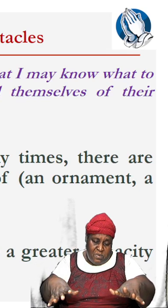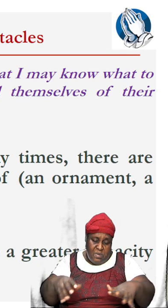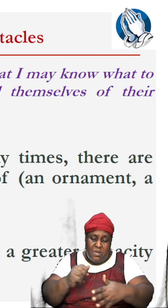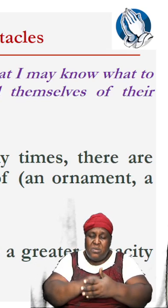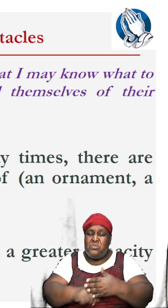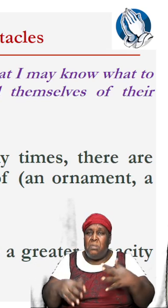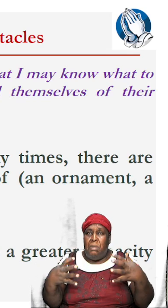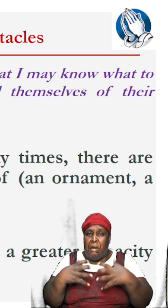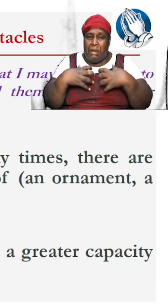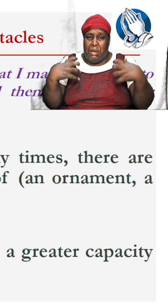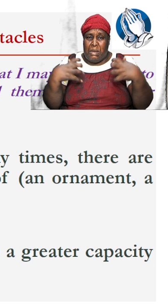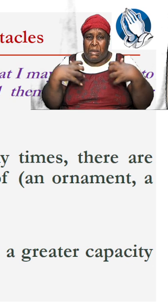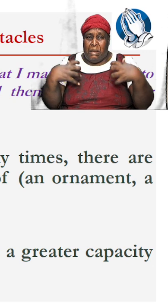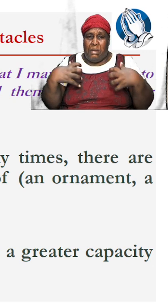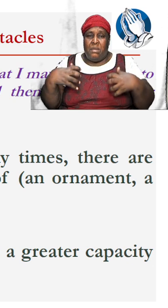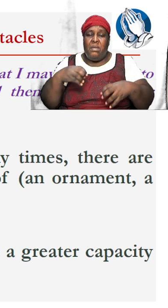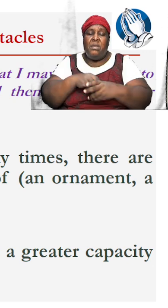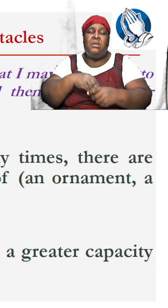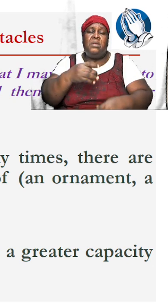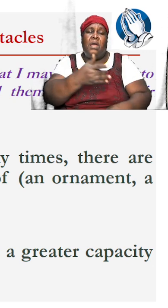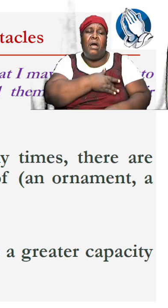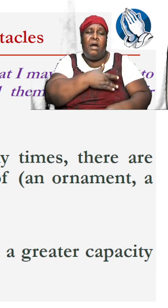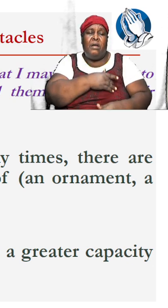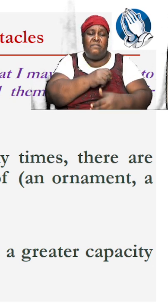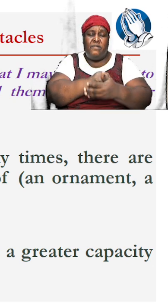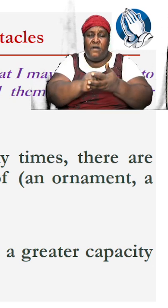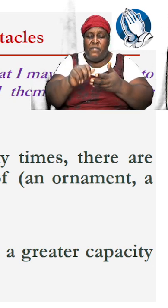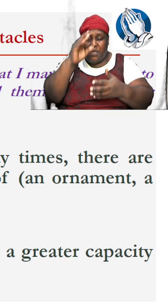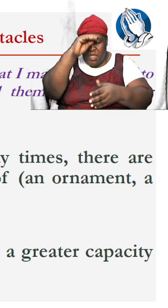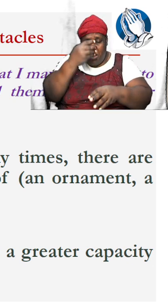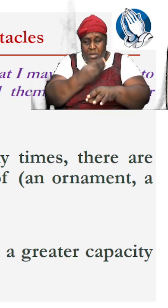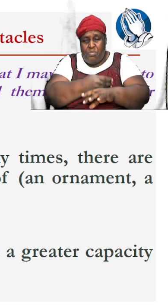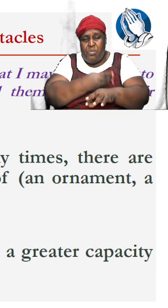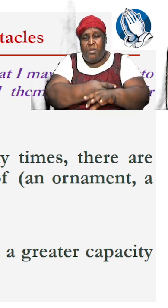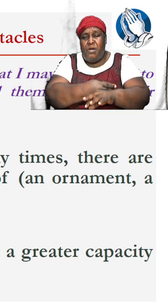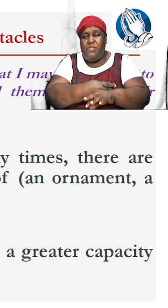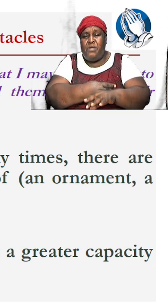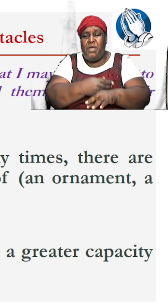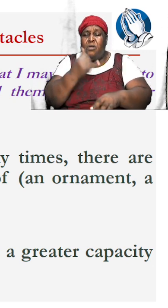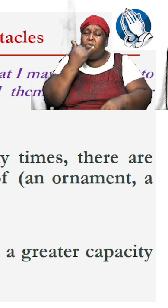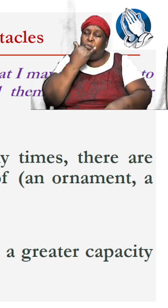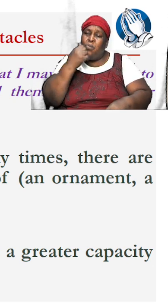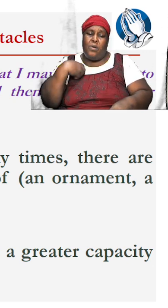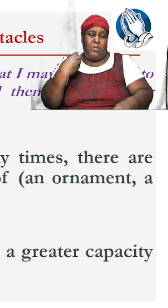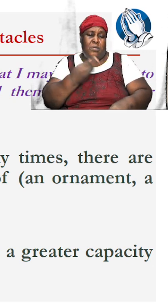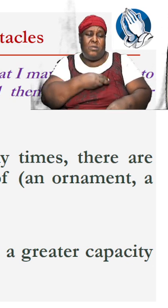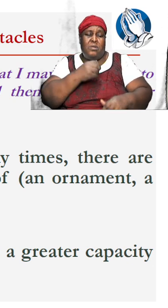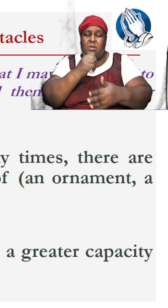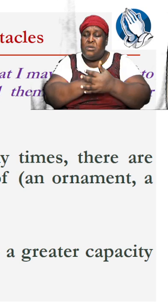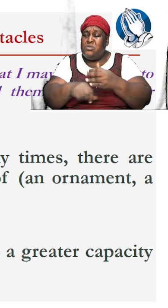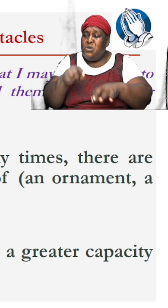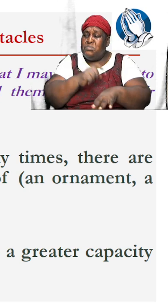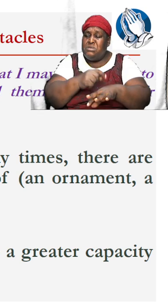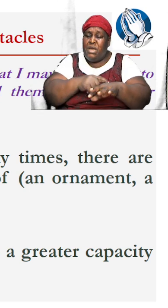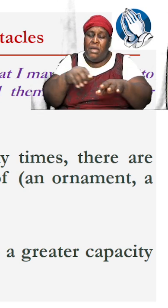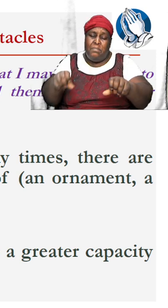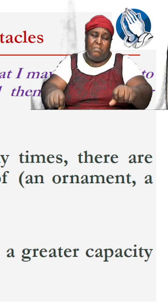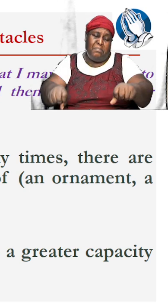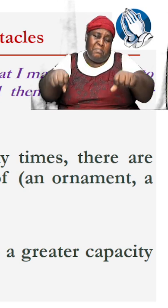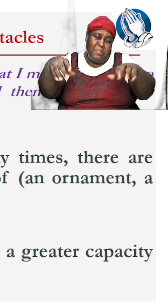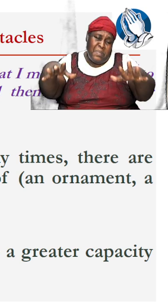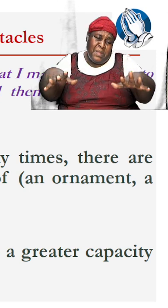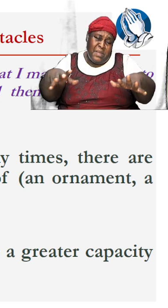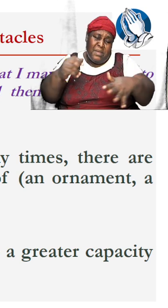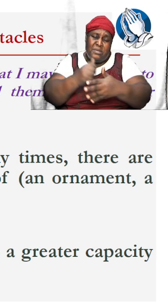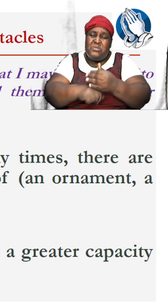our hearts for the brethren that has wronged us. Sometimes we have to let it go. Some little things that